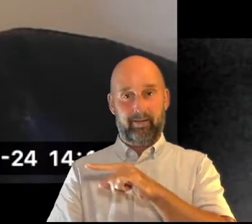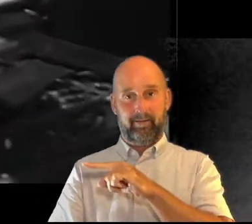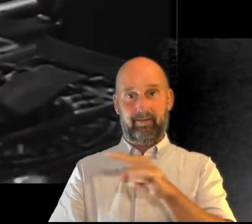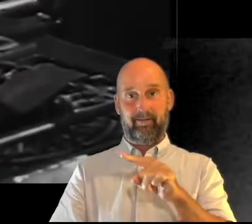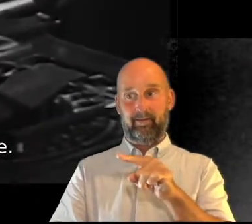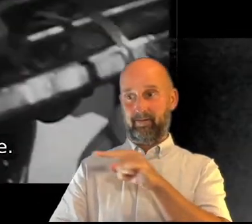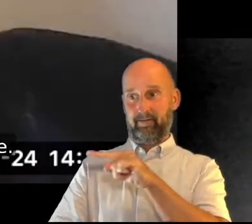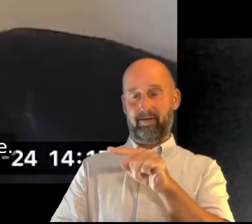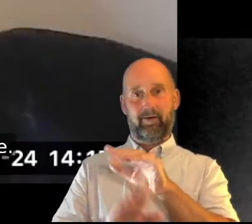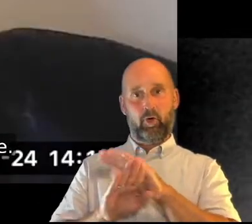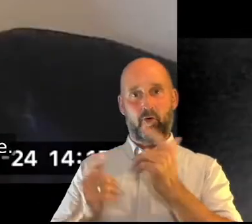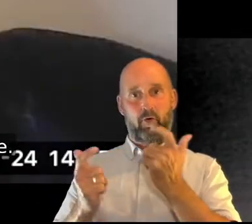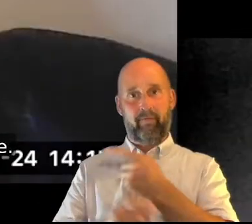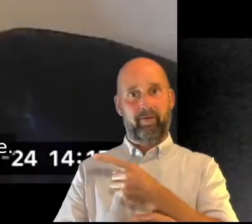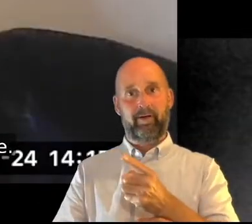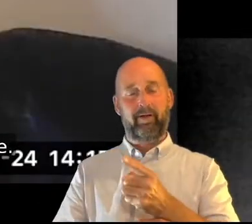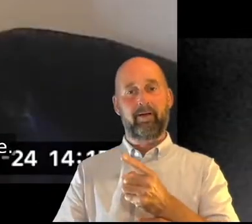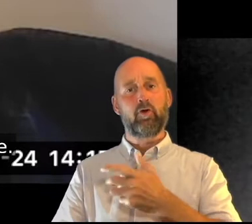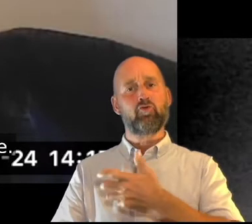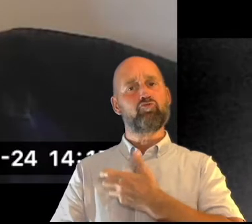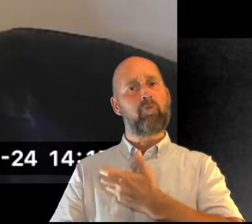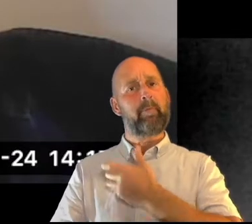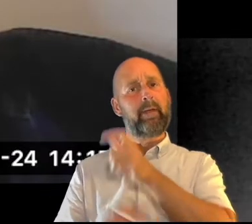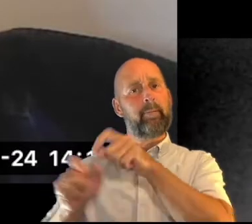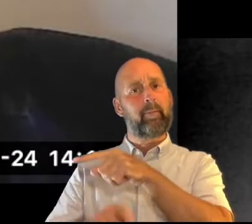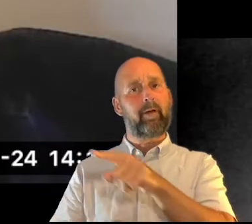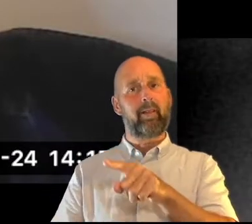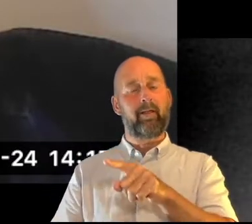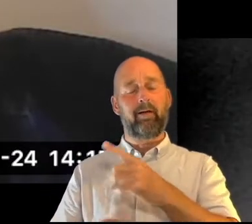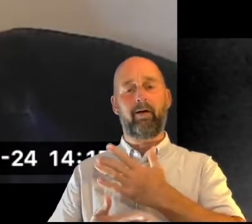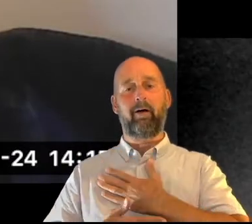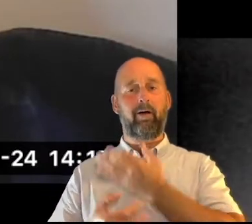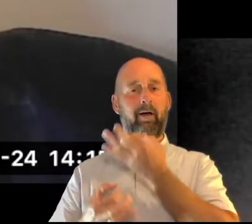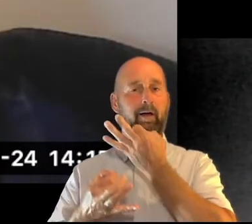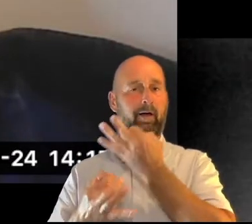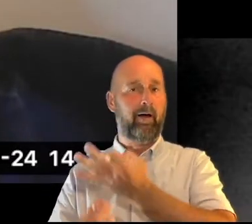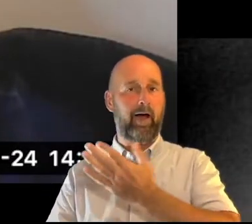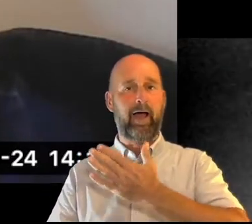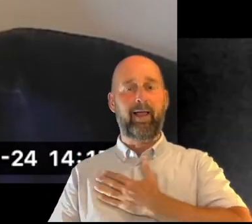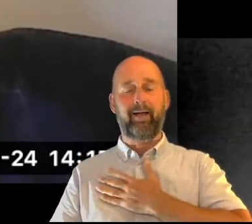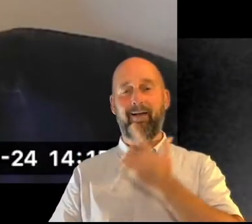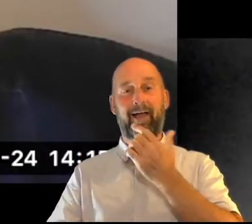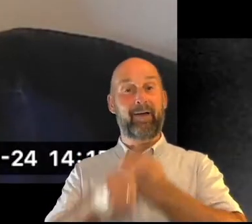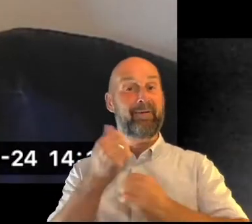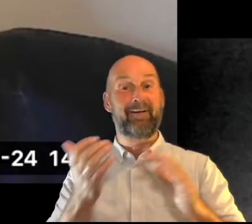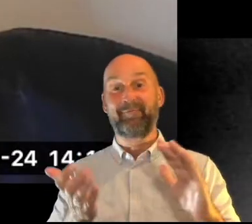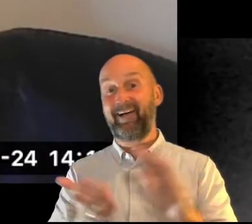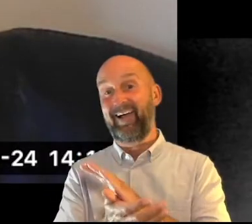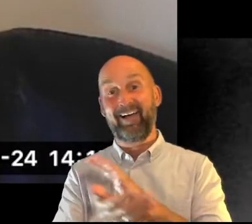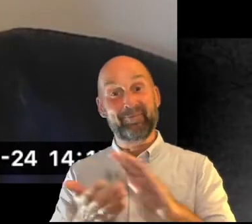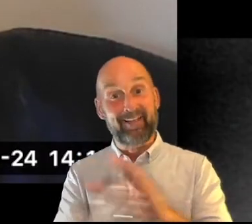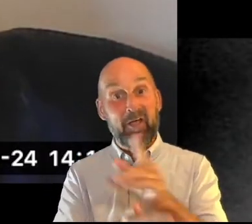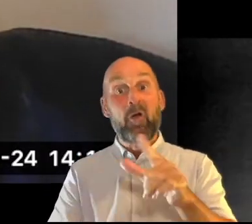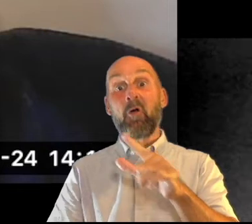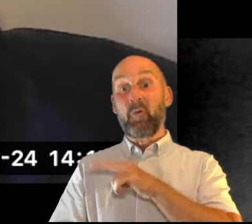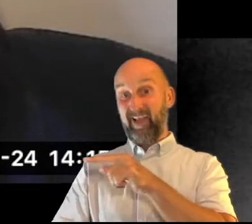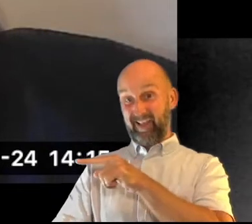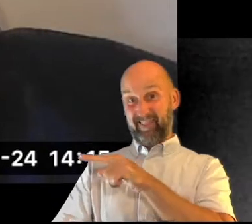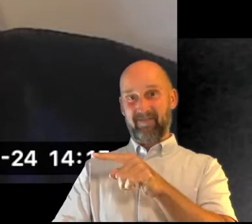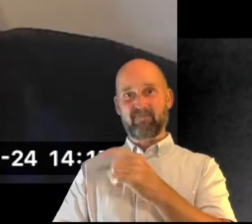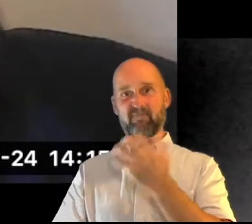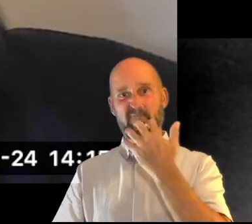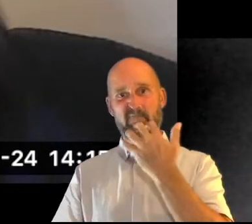funny. Like, I really, really like grumpy people. It really makes me so happy when people are just